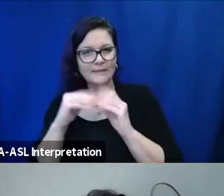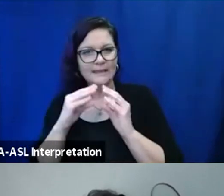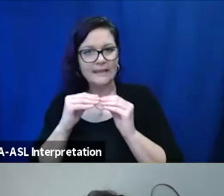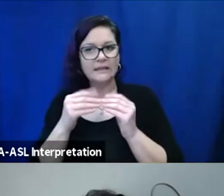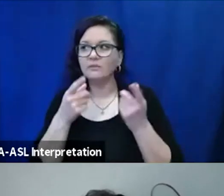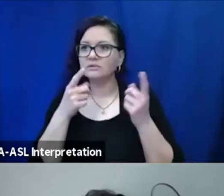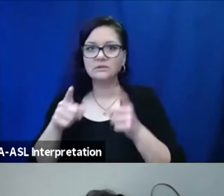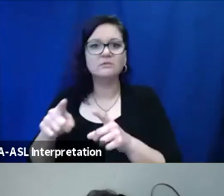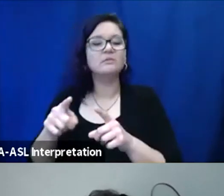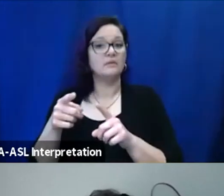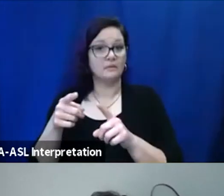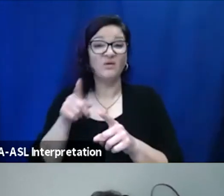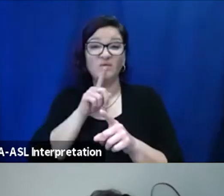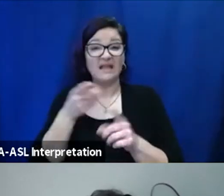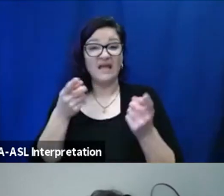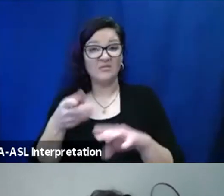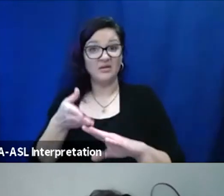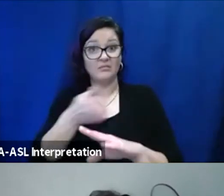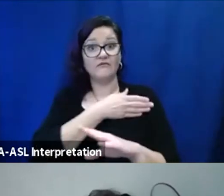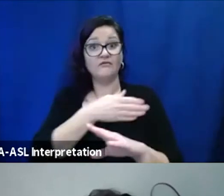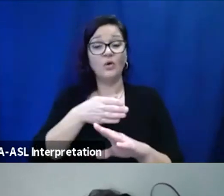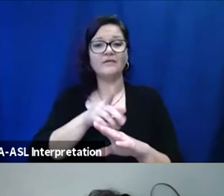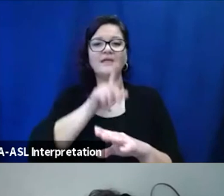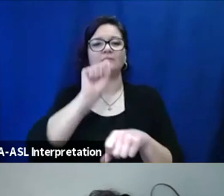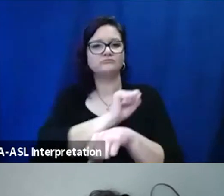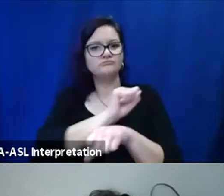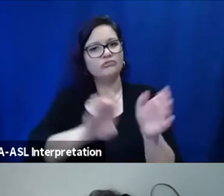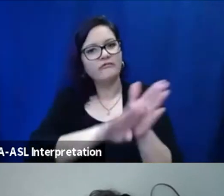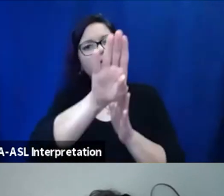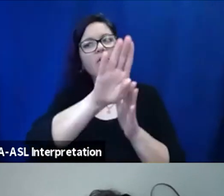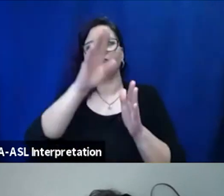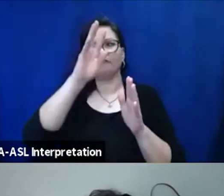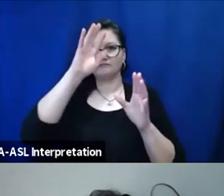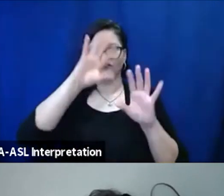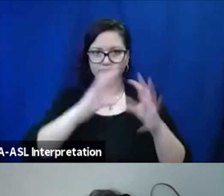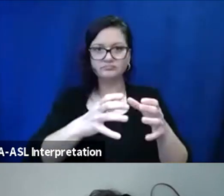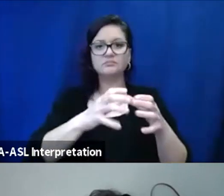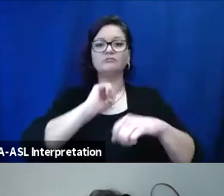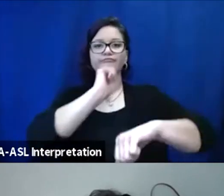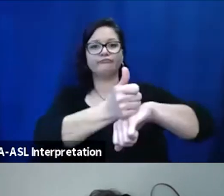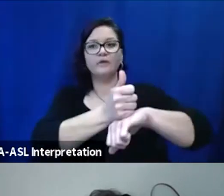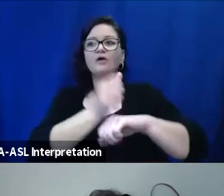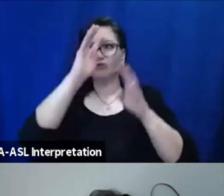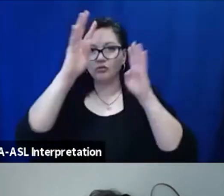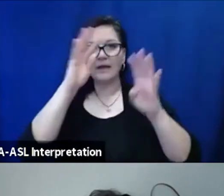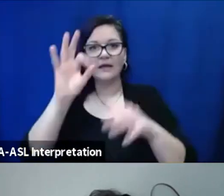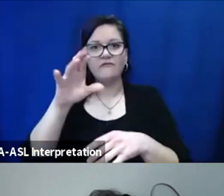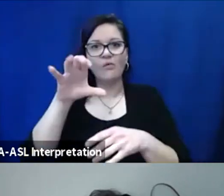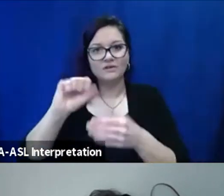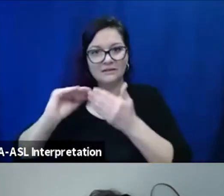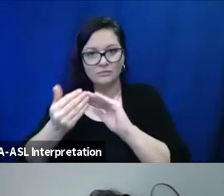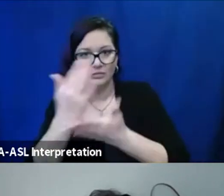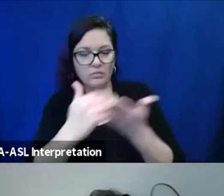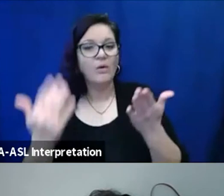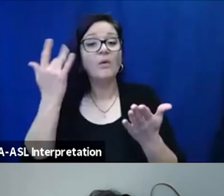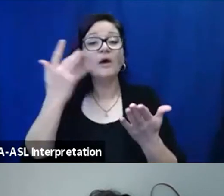held prior to kind of the formal shaping of the Creative Forces community component, to really find out